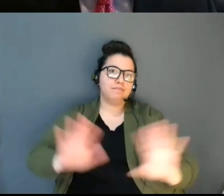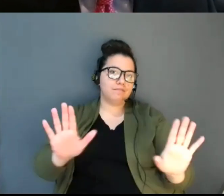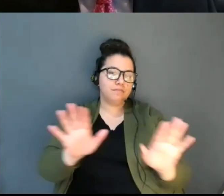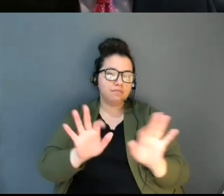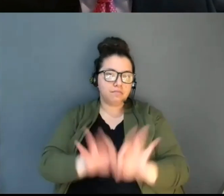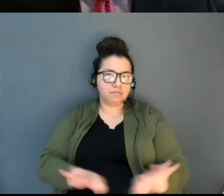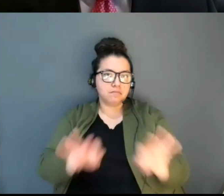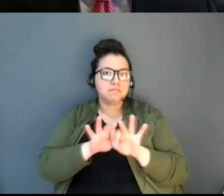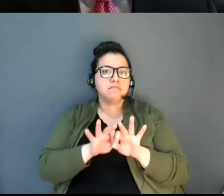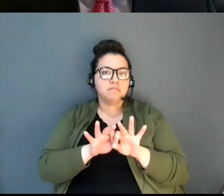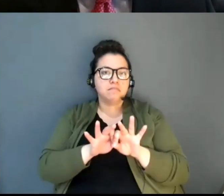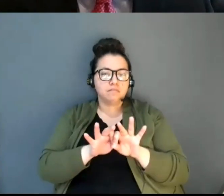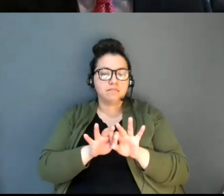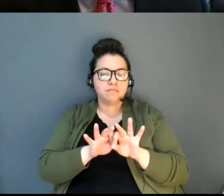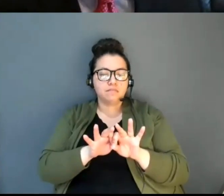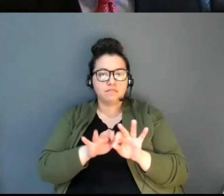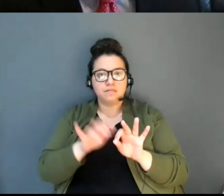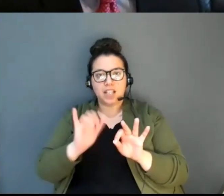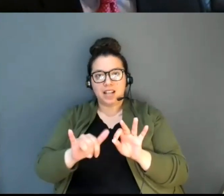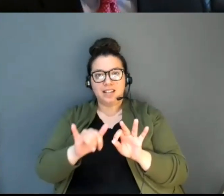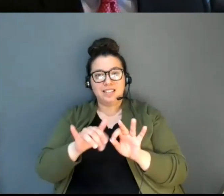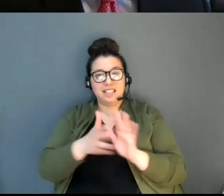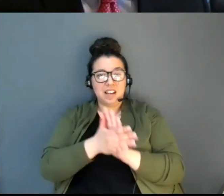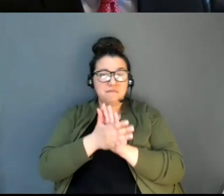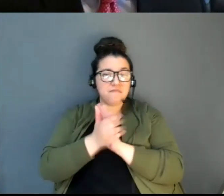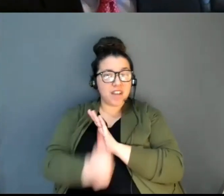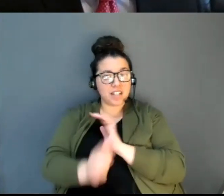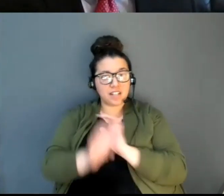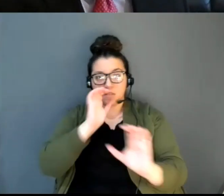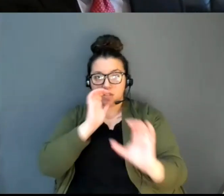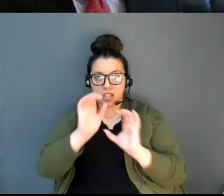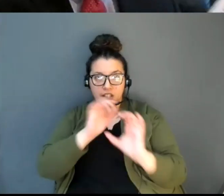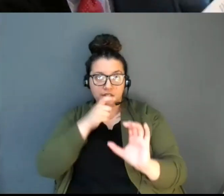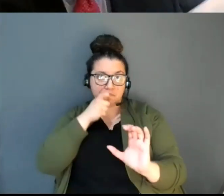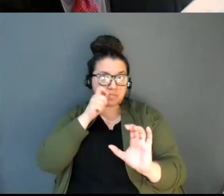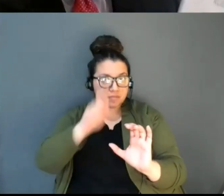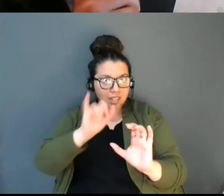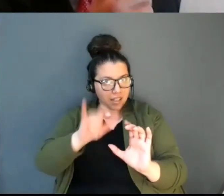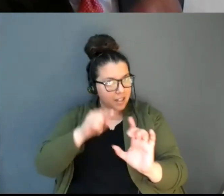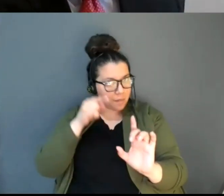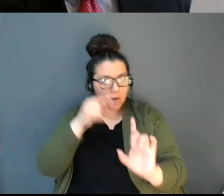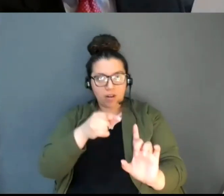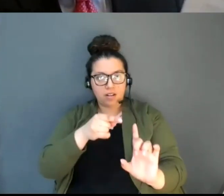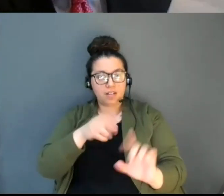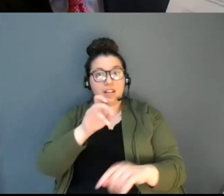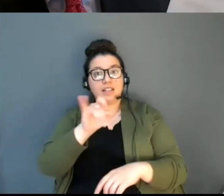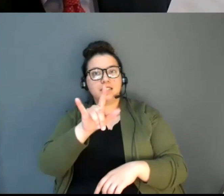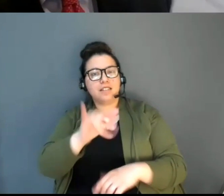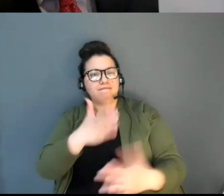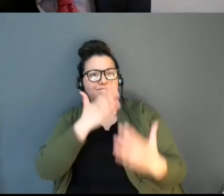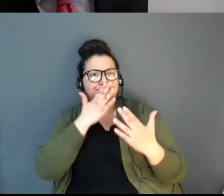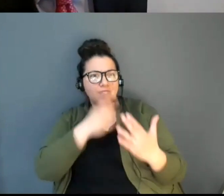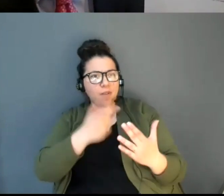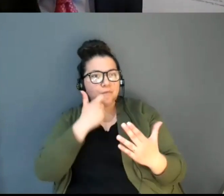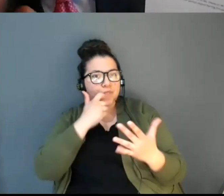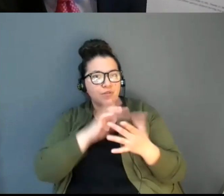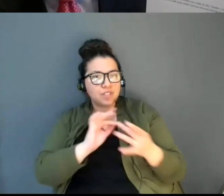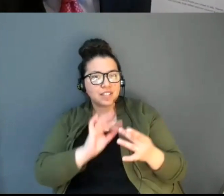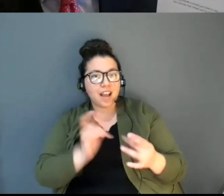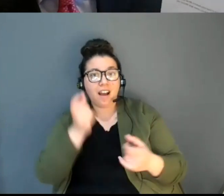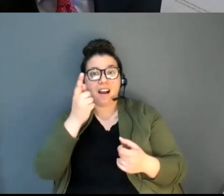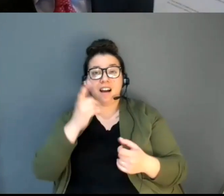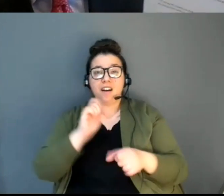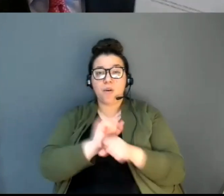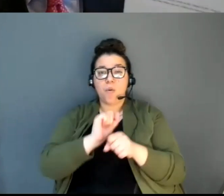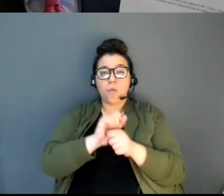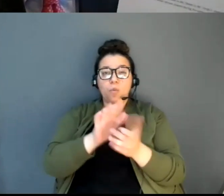about lawyering. It is about effective communication, period. I just want to thank you for what you just said, because in our worksheet, and I can put